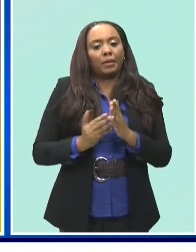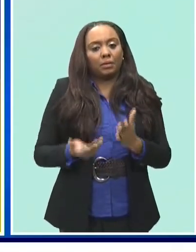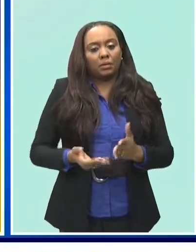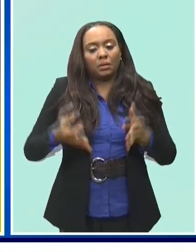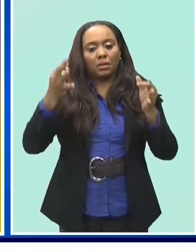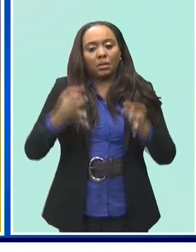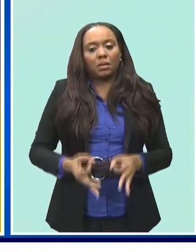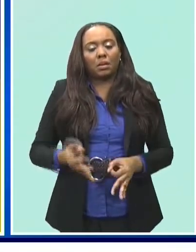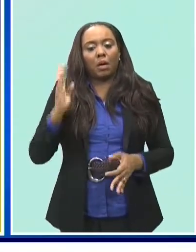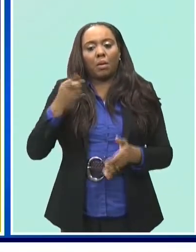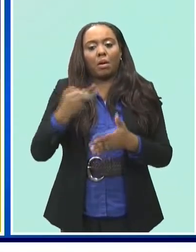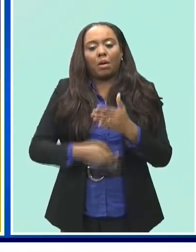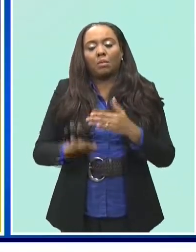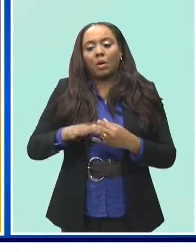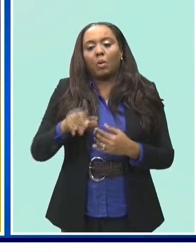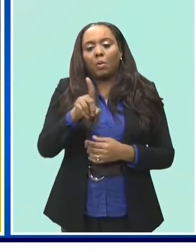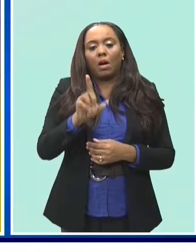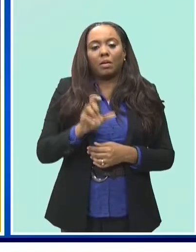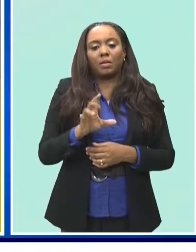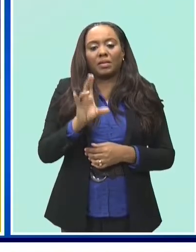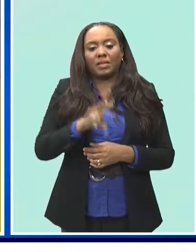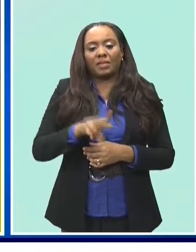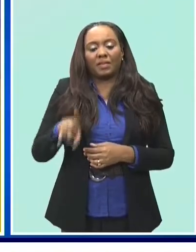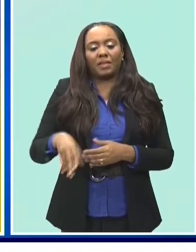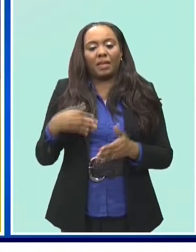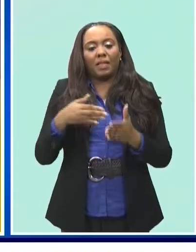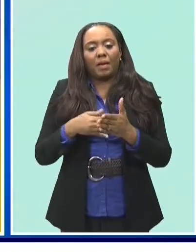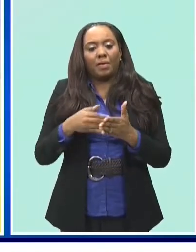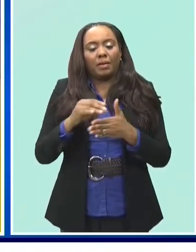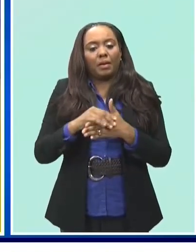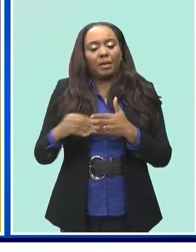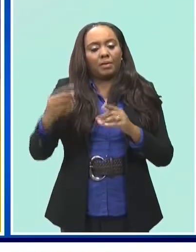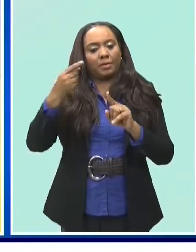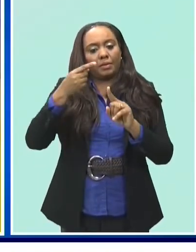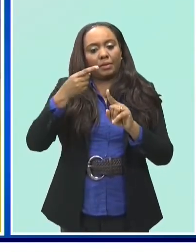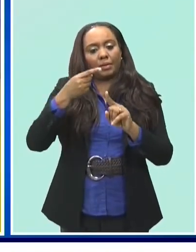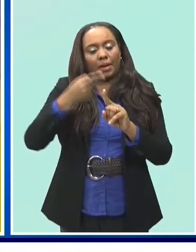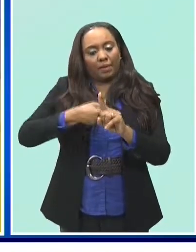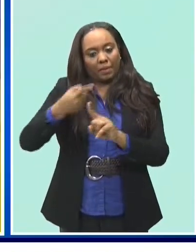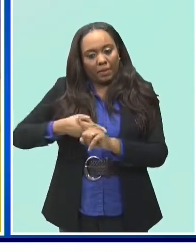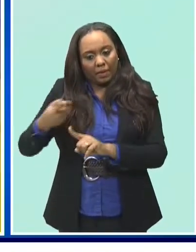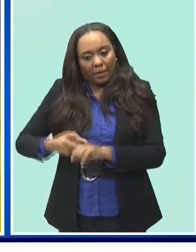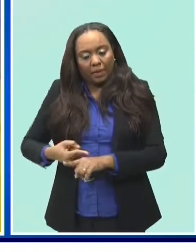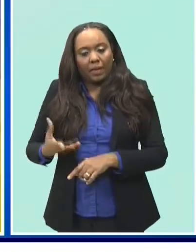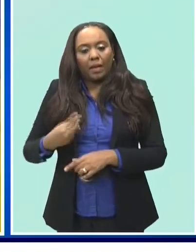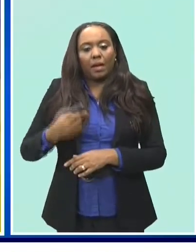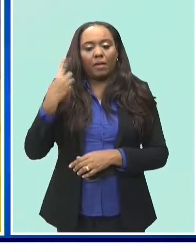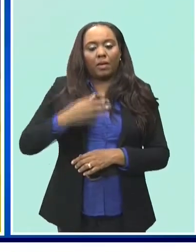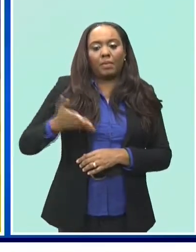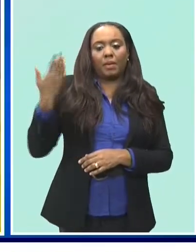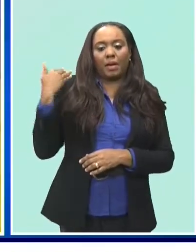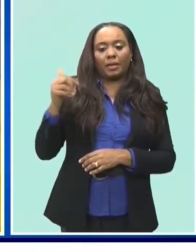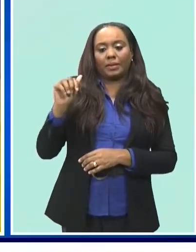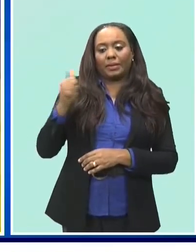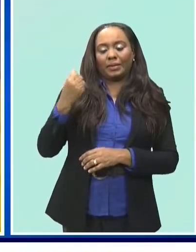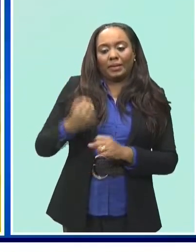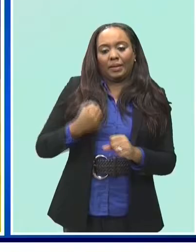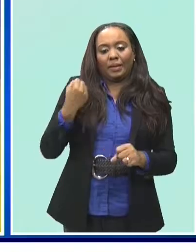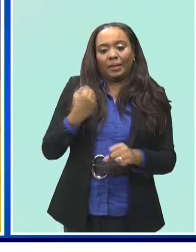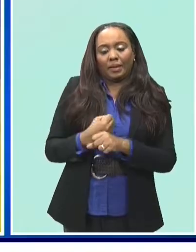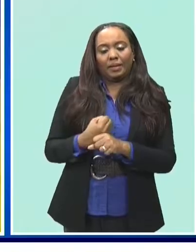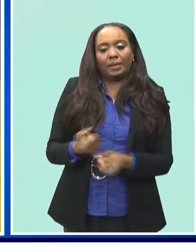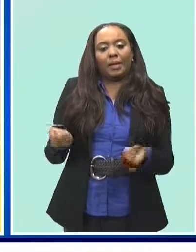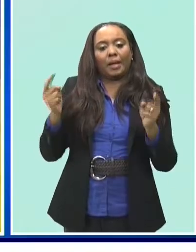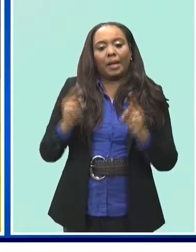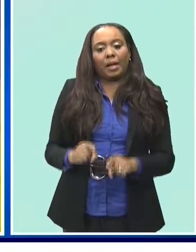decision will cost the Treasury more than $177,000 per month, and that over the past 10 years, this overpayment anomaly has